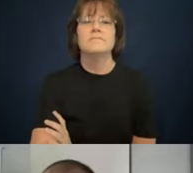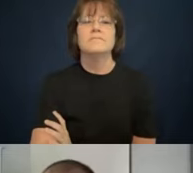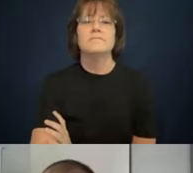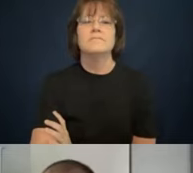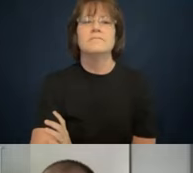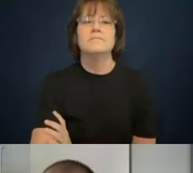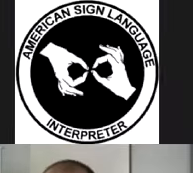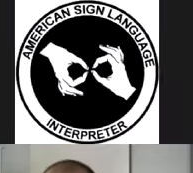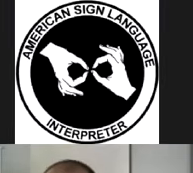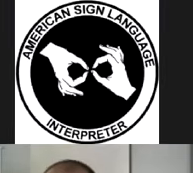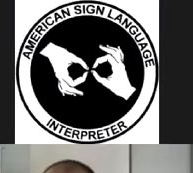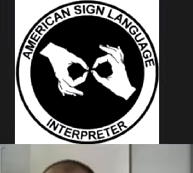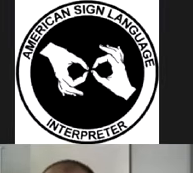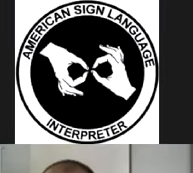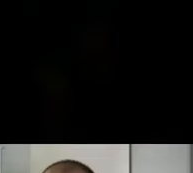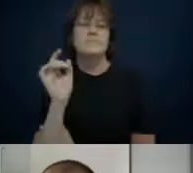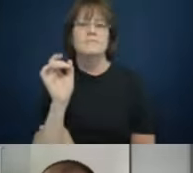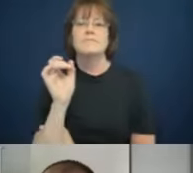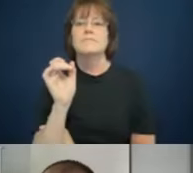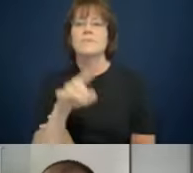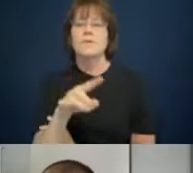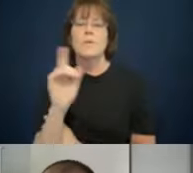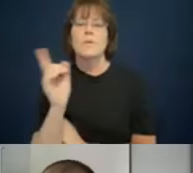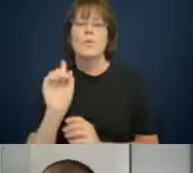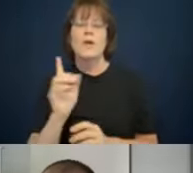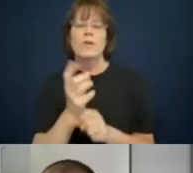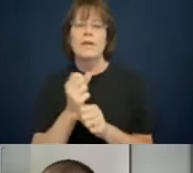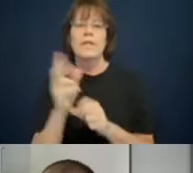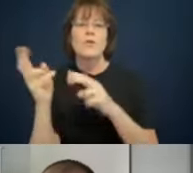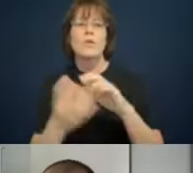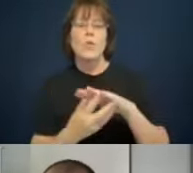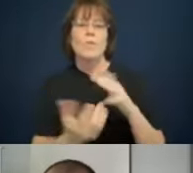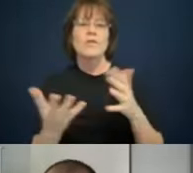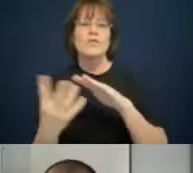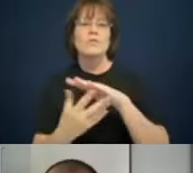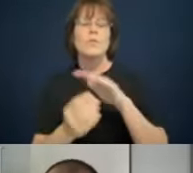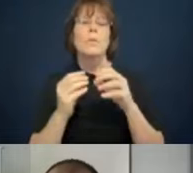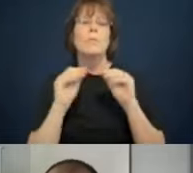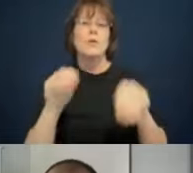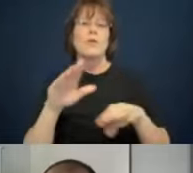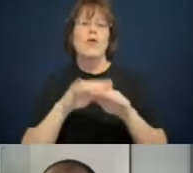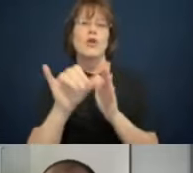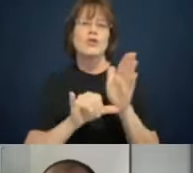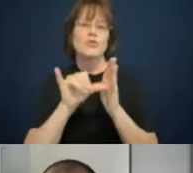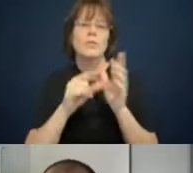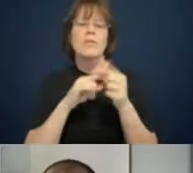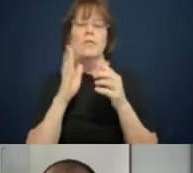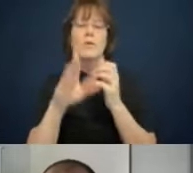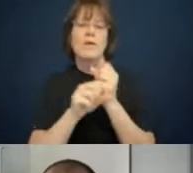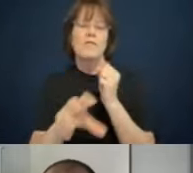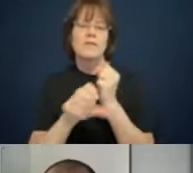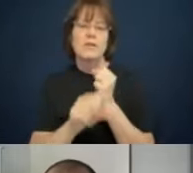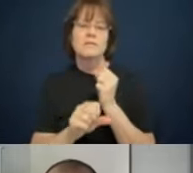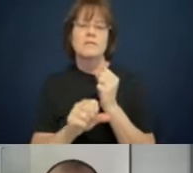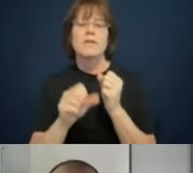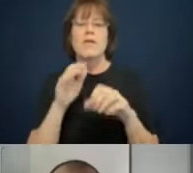Yeah, I was responding. I realized I could just say that. We'll share it on YouTube and then we'll advertise it